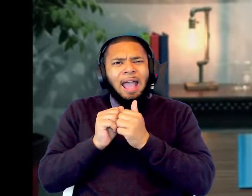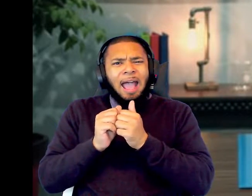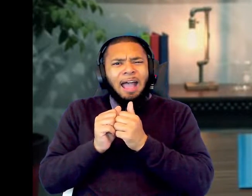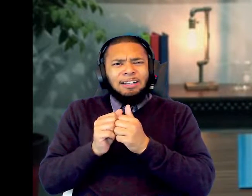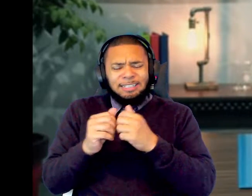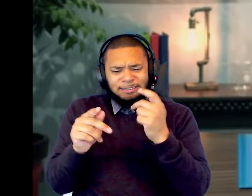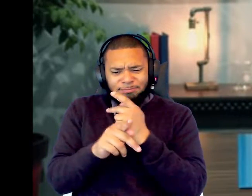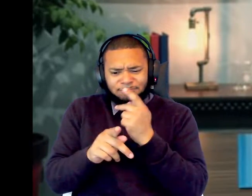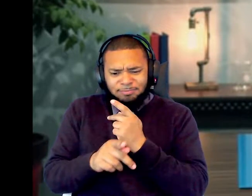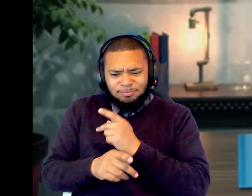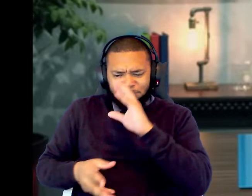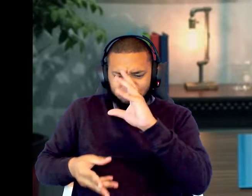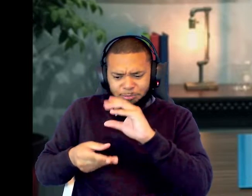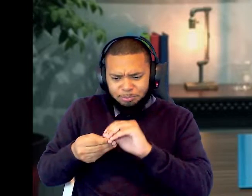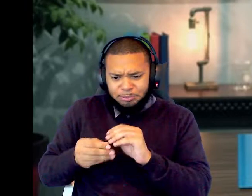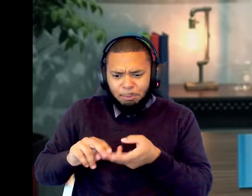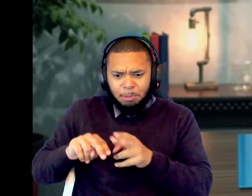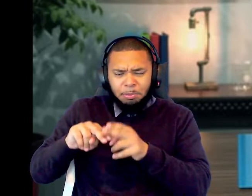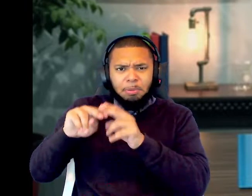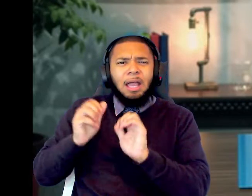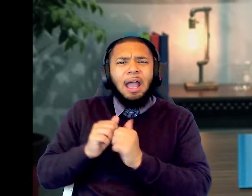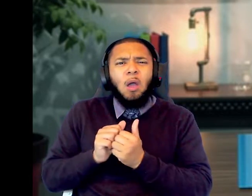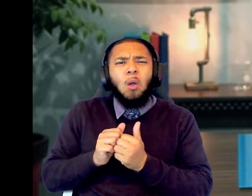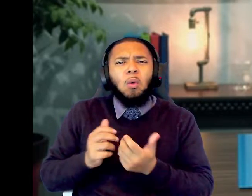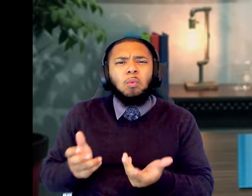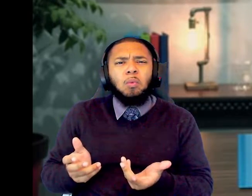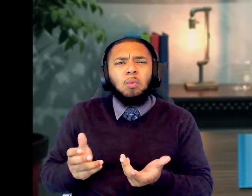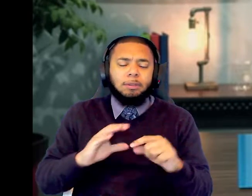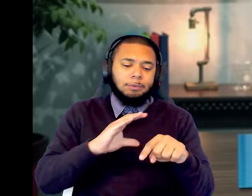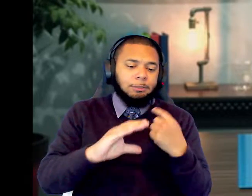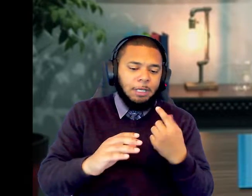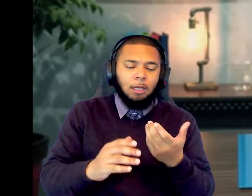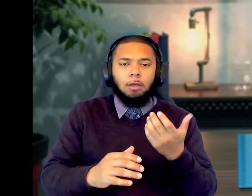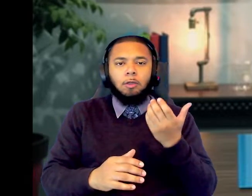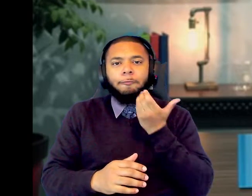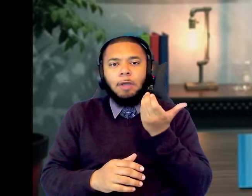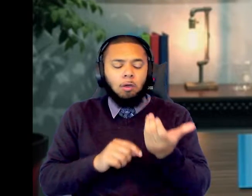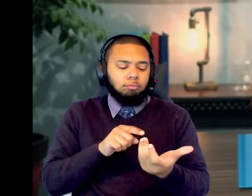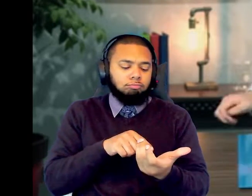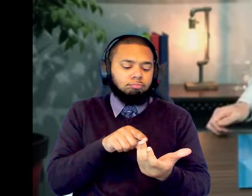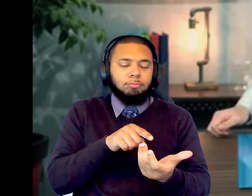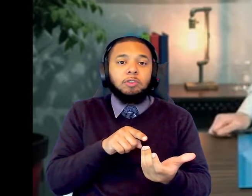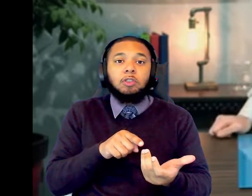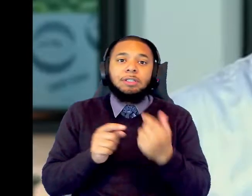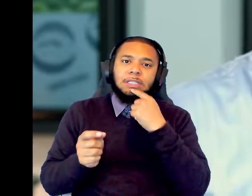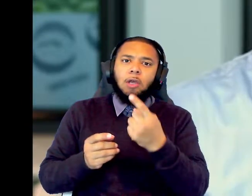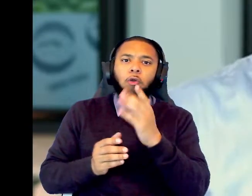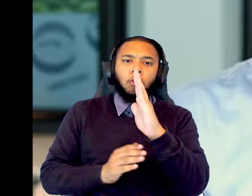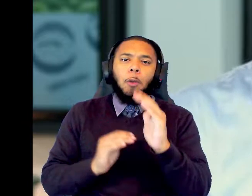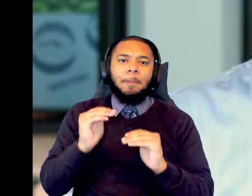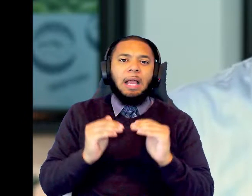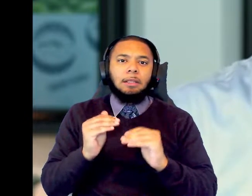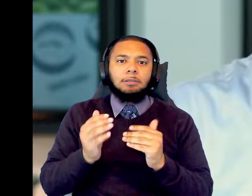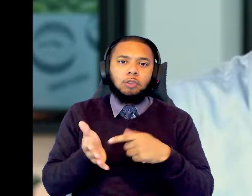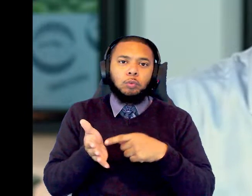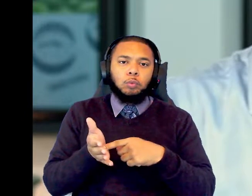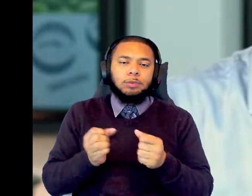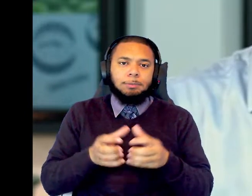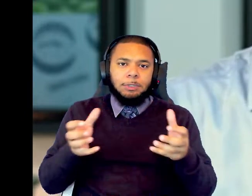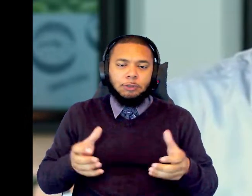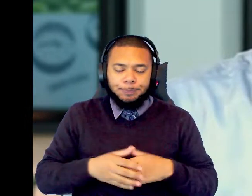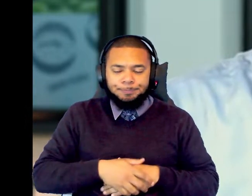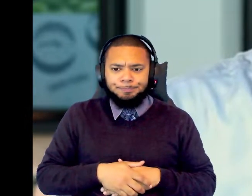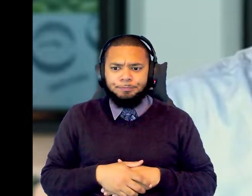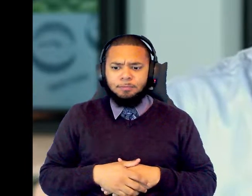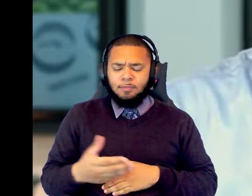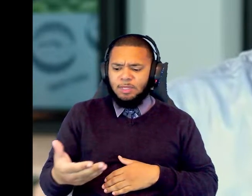paper or an electronic statement on your phone or computer, you open it up and it says, here's what your balance is. And you're like, I